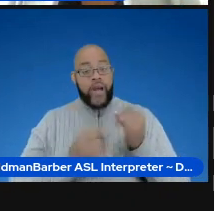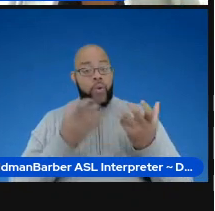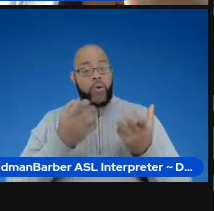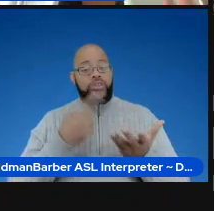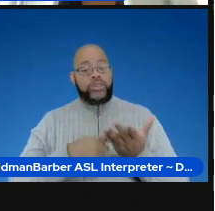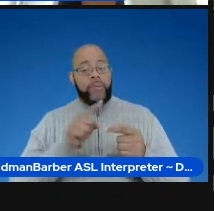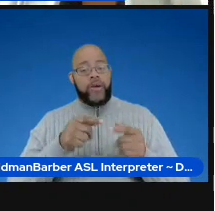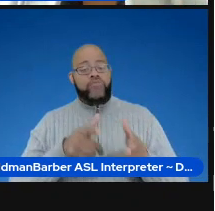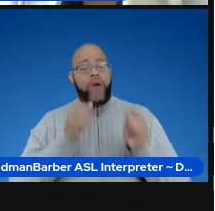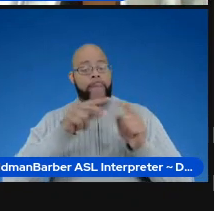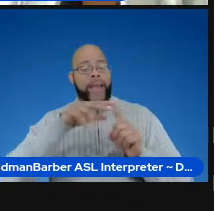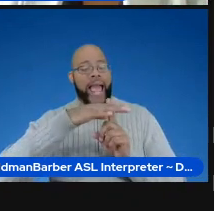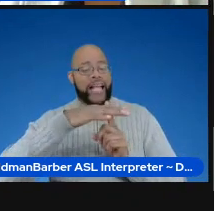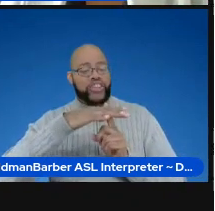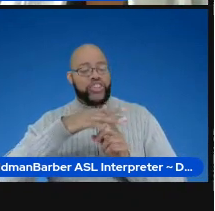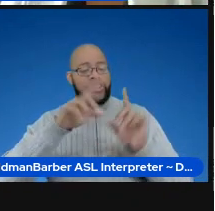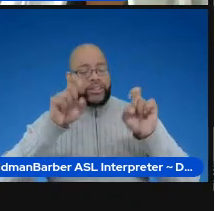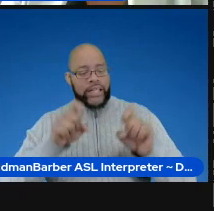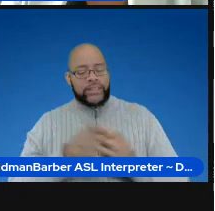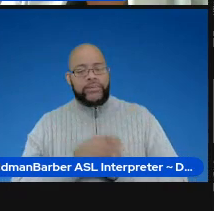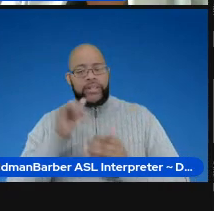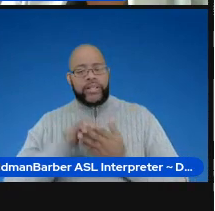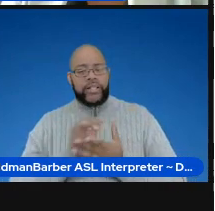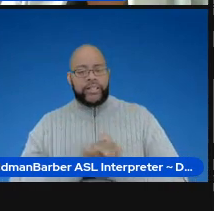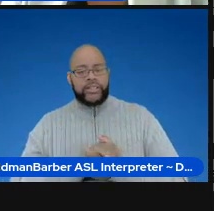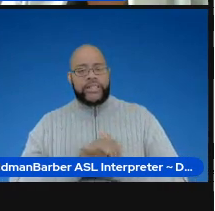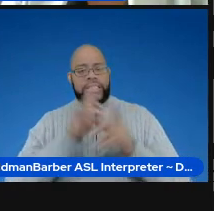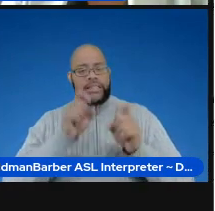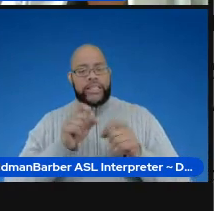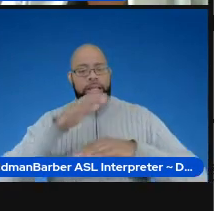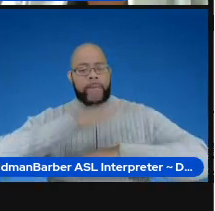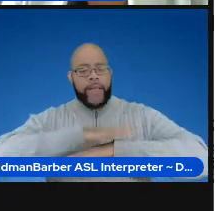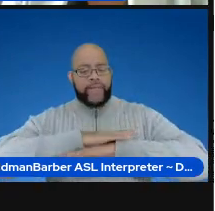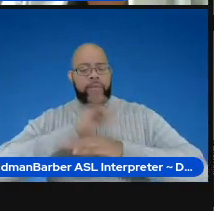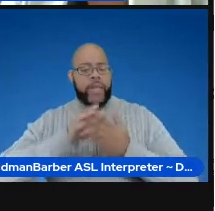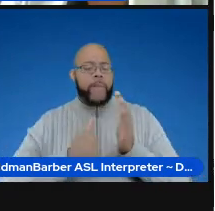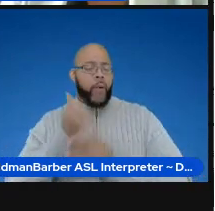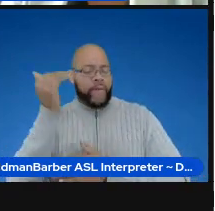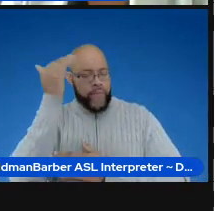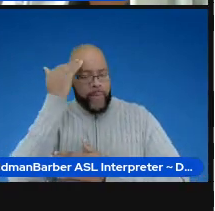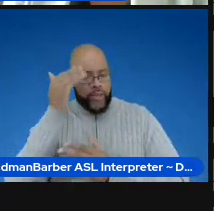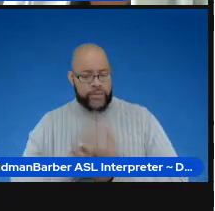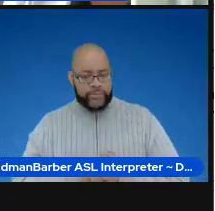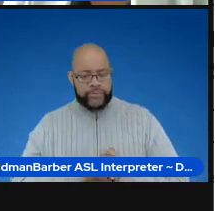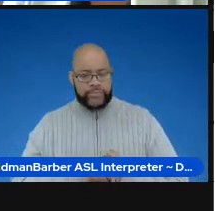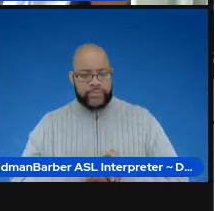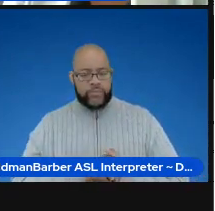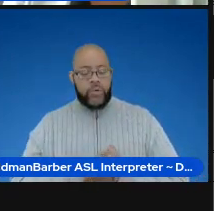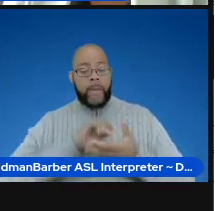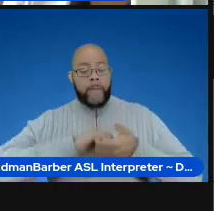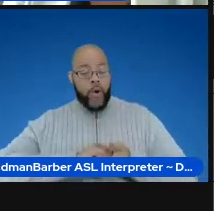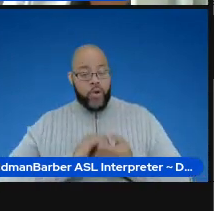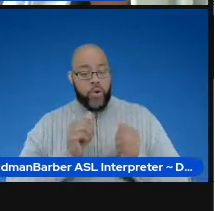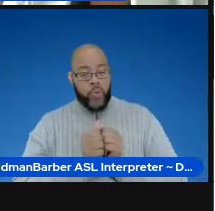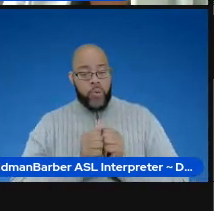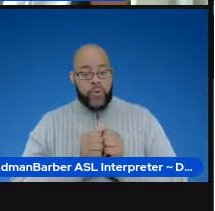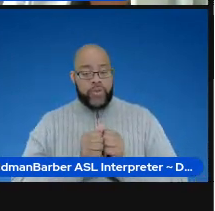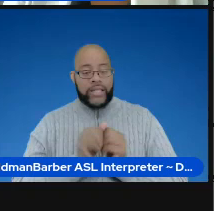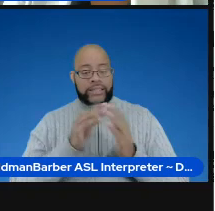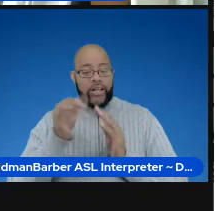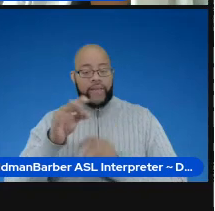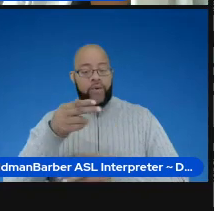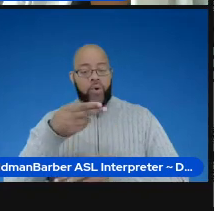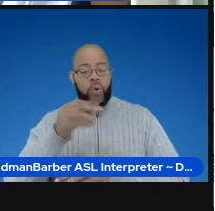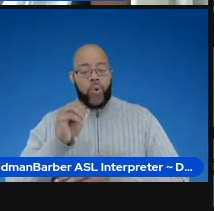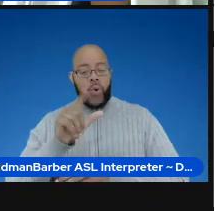talk about rapid antigen tests, because that's the testing platform that we're most familiar with. We partnered with the city of Holyoke